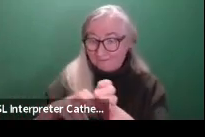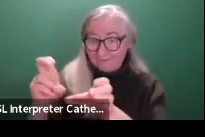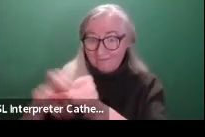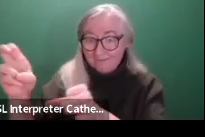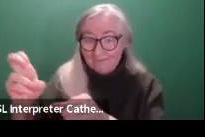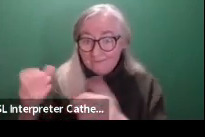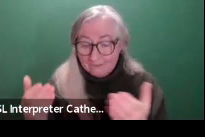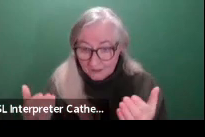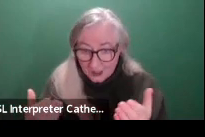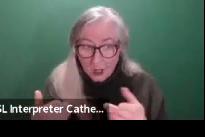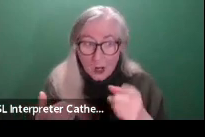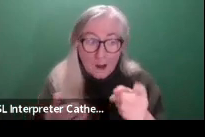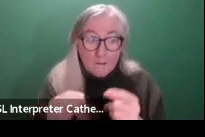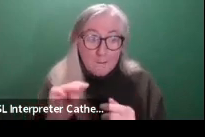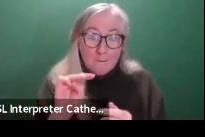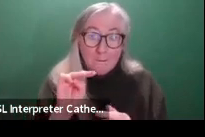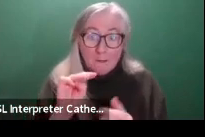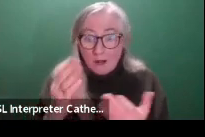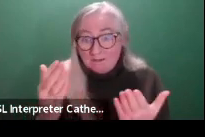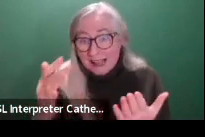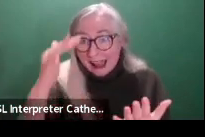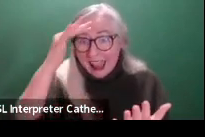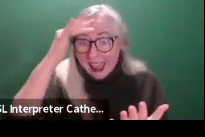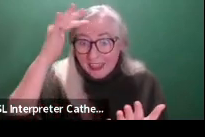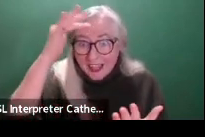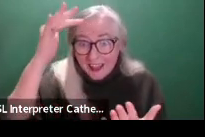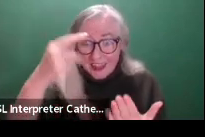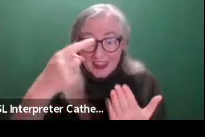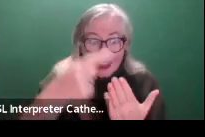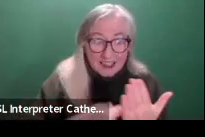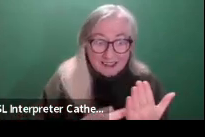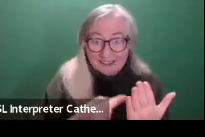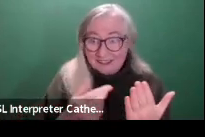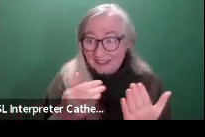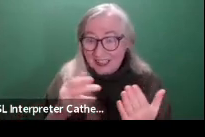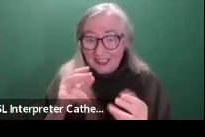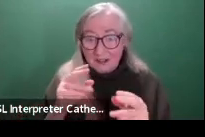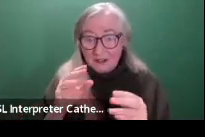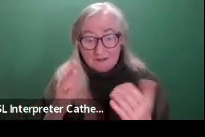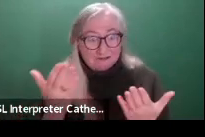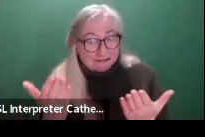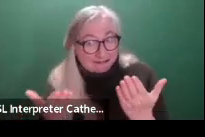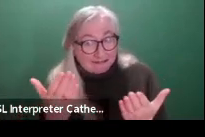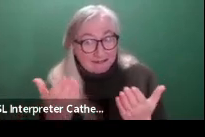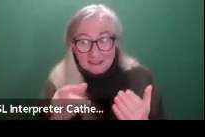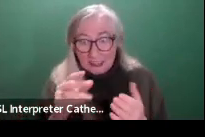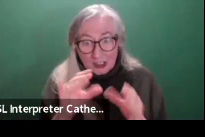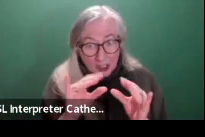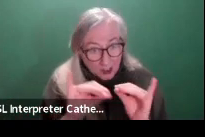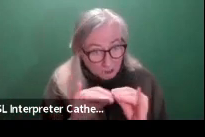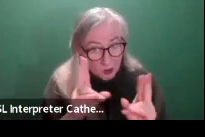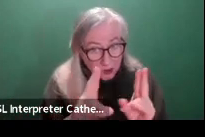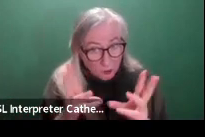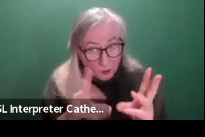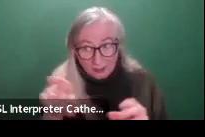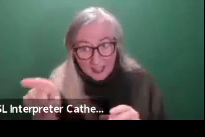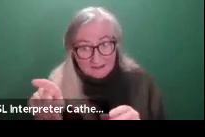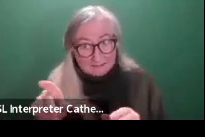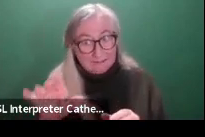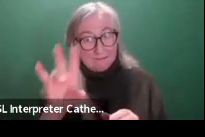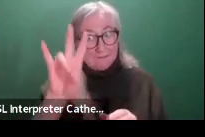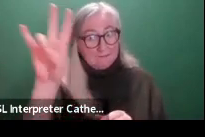It could be that it's entirely ethical for the interpreter not to work in that area any longer. But again, I think it comes down to having